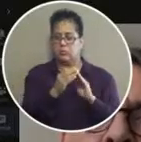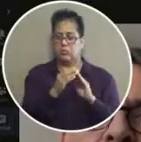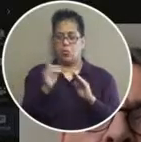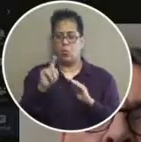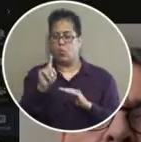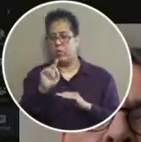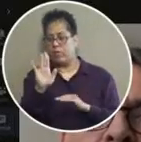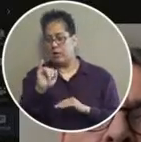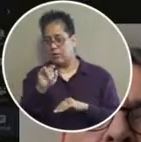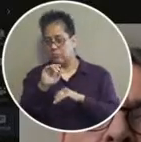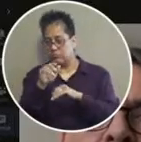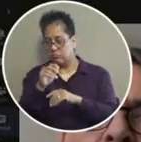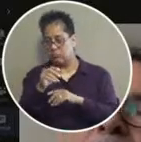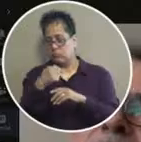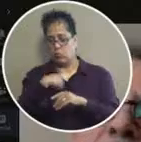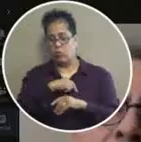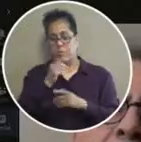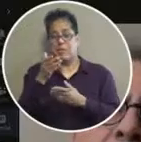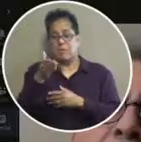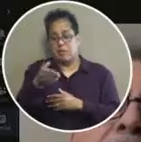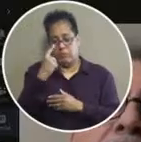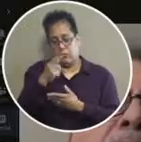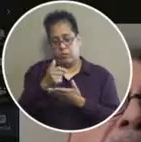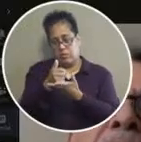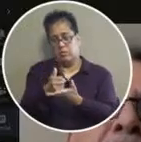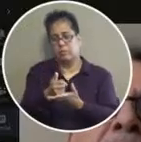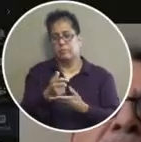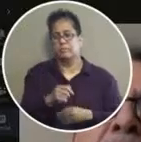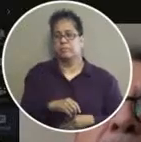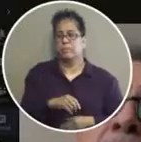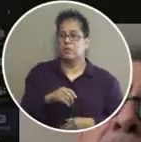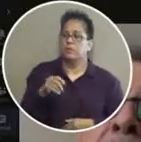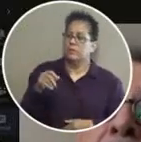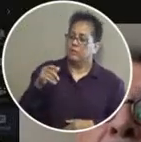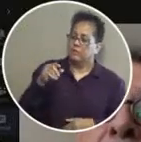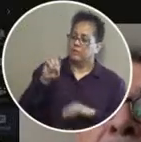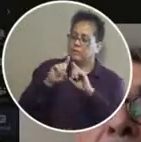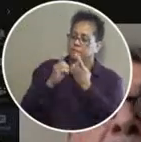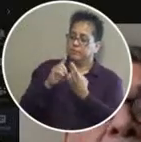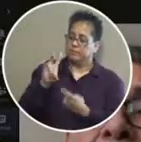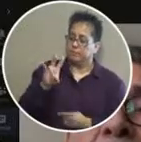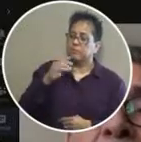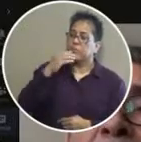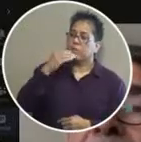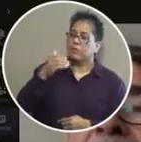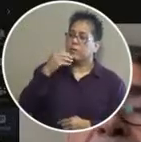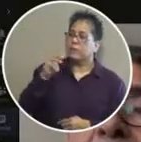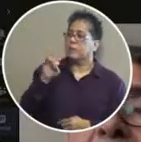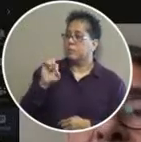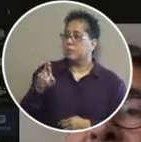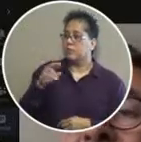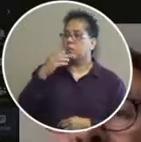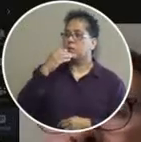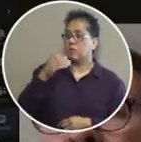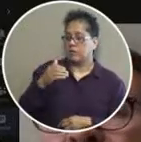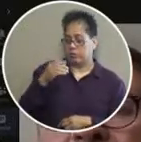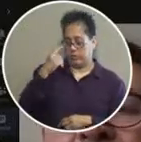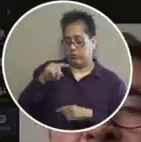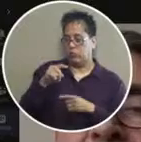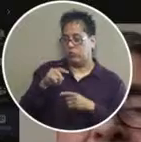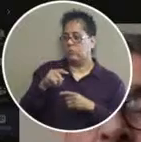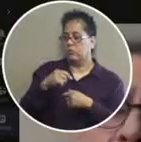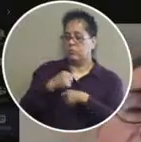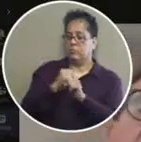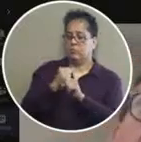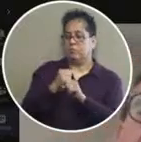and what they need. We want to be there for them. So, yes, sir. Again, thank you, Mr. Ullman, and you too, Mayor. Thank you for making that call and helping